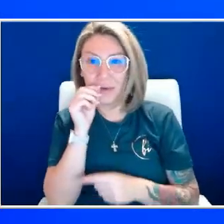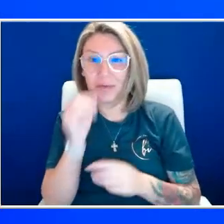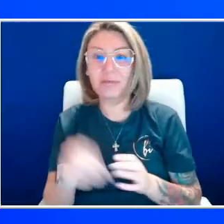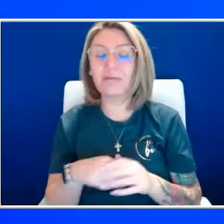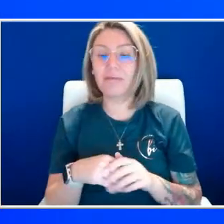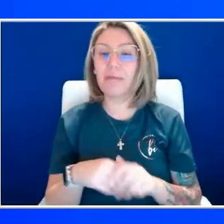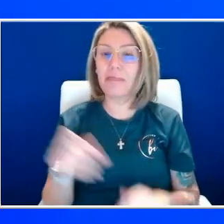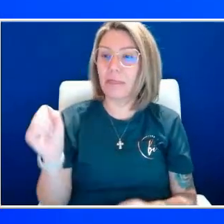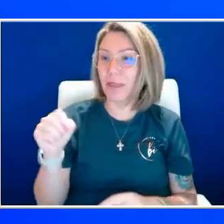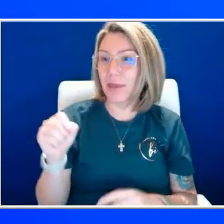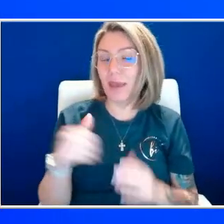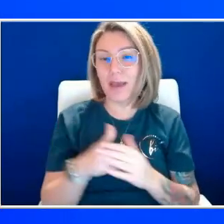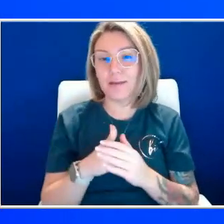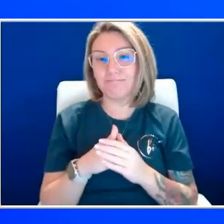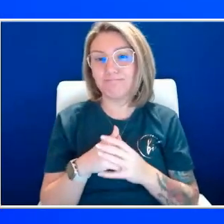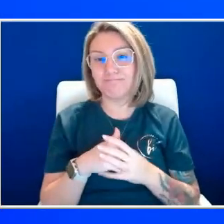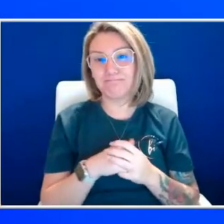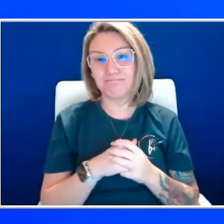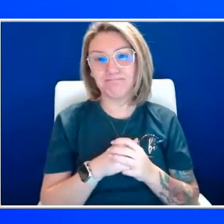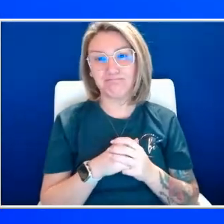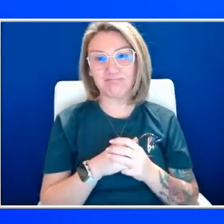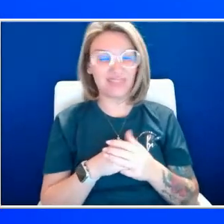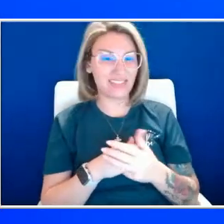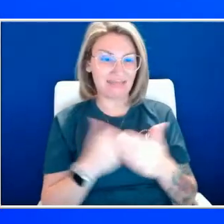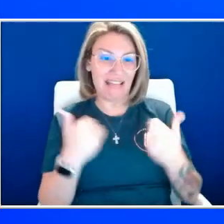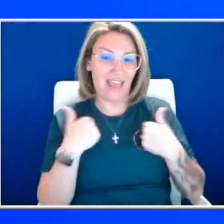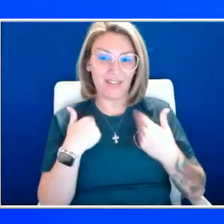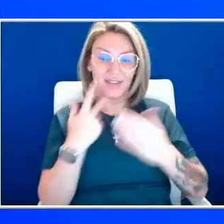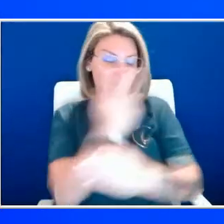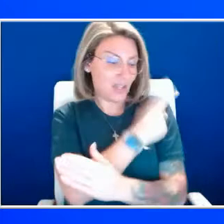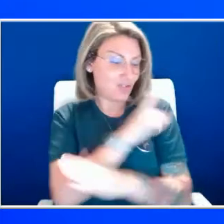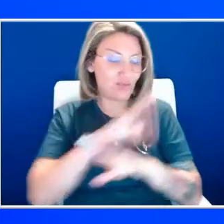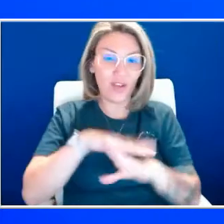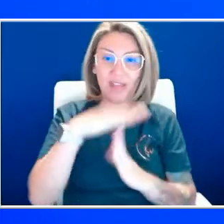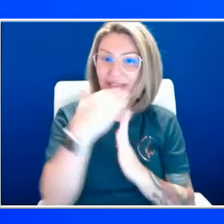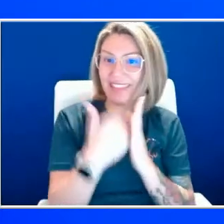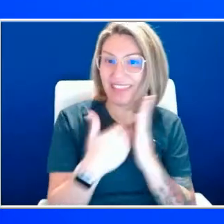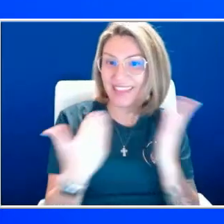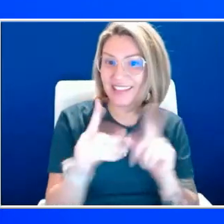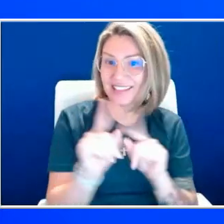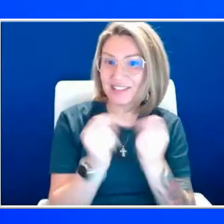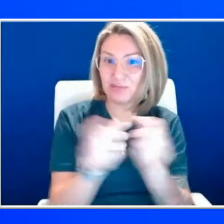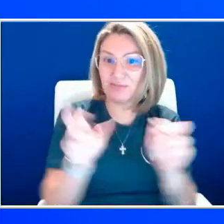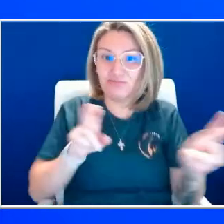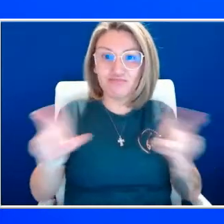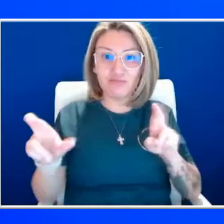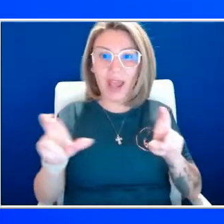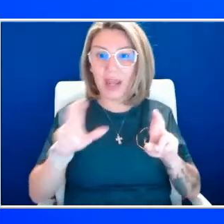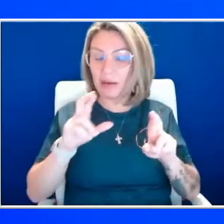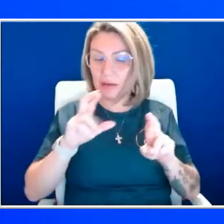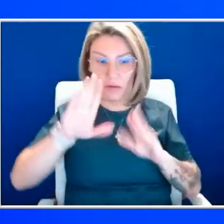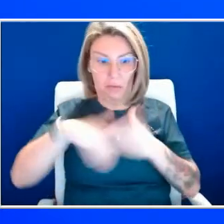the list, having patients on the list, and team being ready at all times, and that's one of the